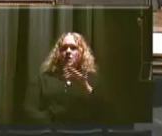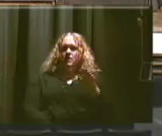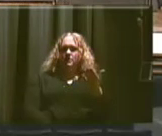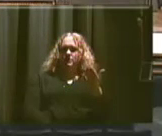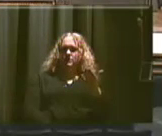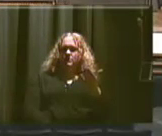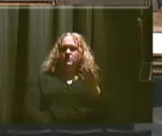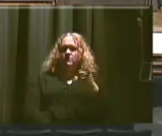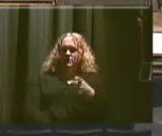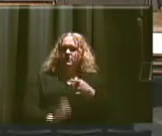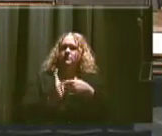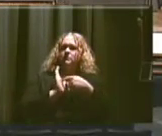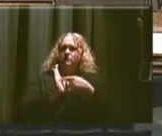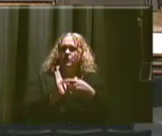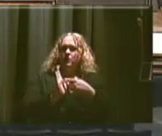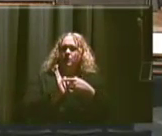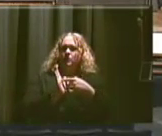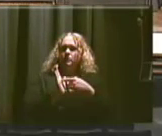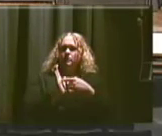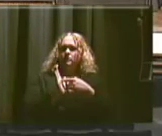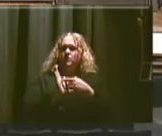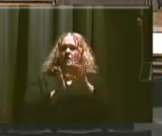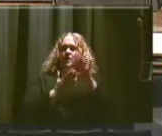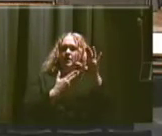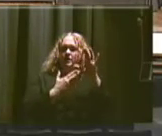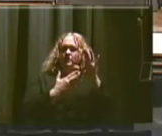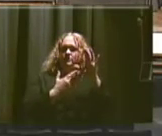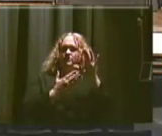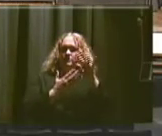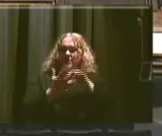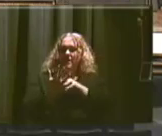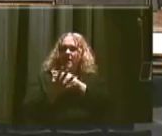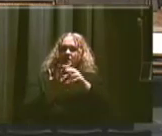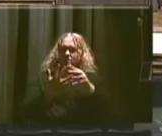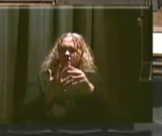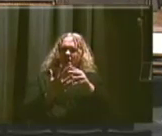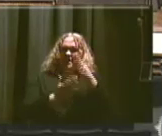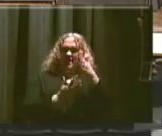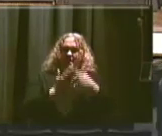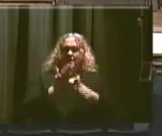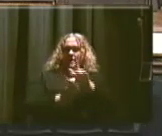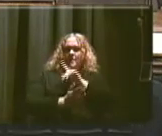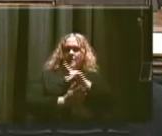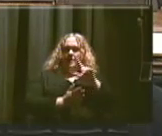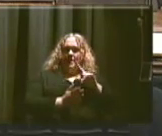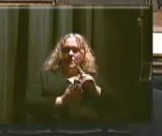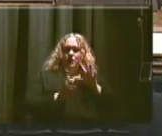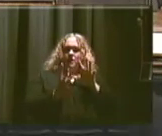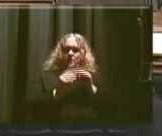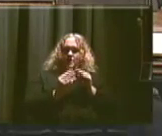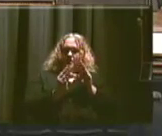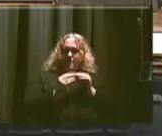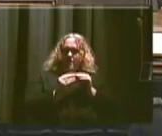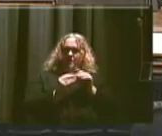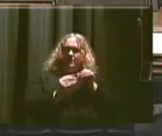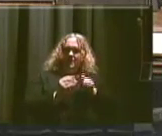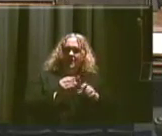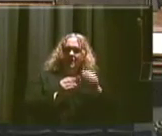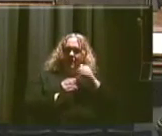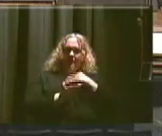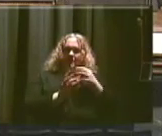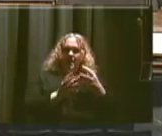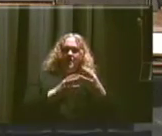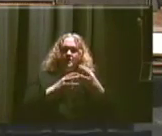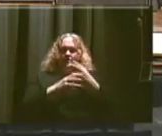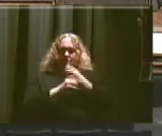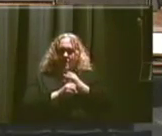to appear on the calendar. One is the at the end of the legislative session, if we have a summary